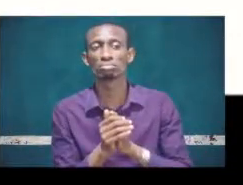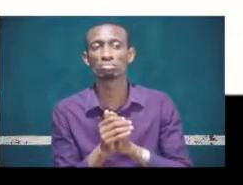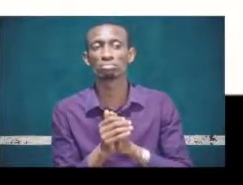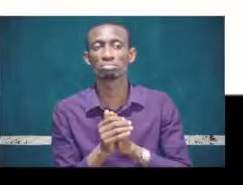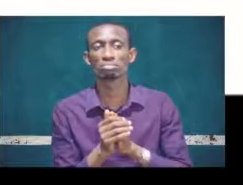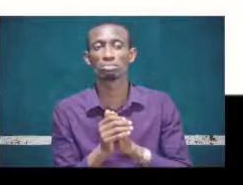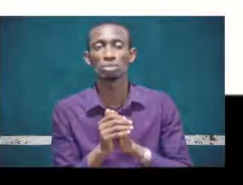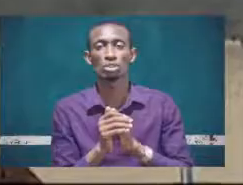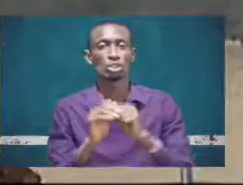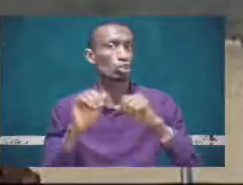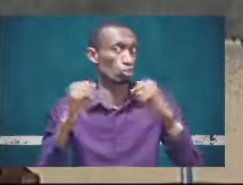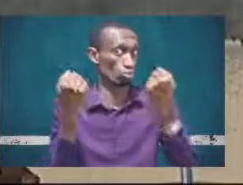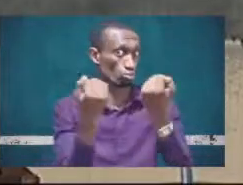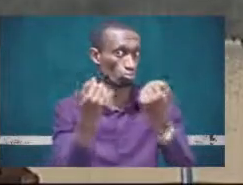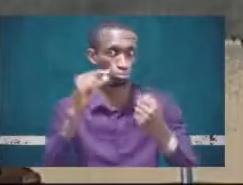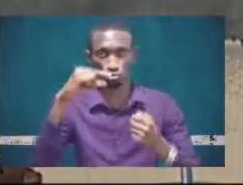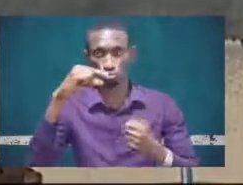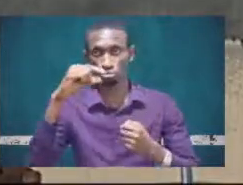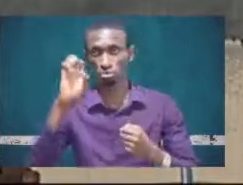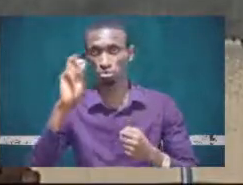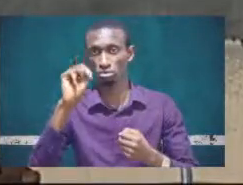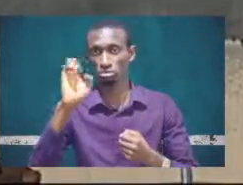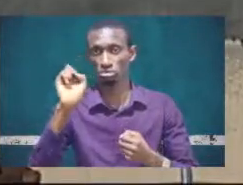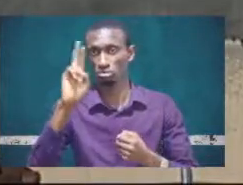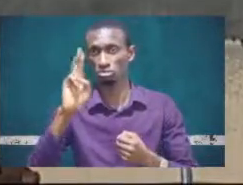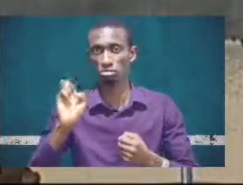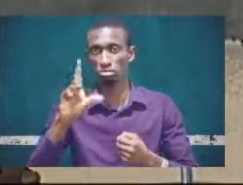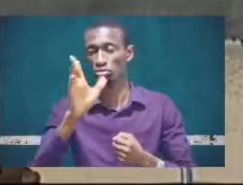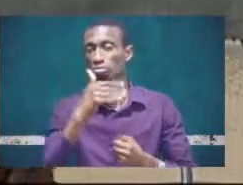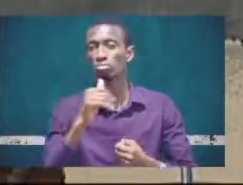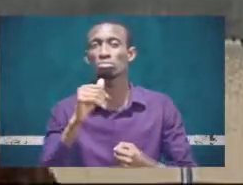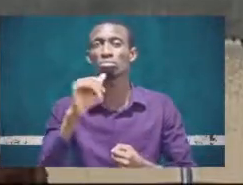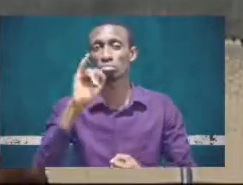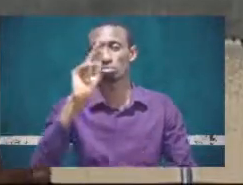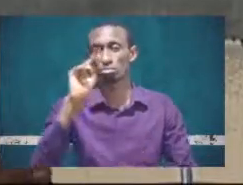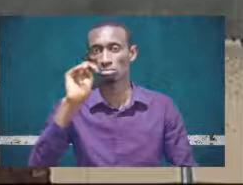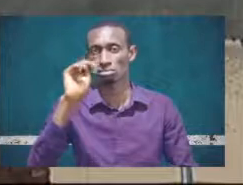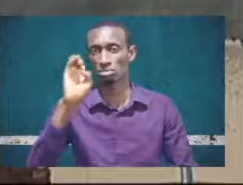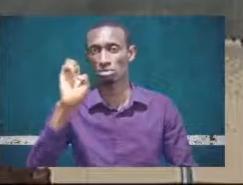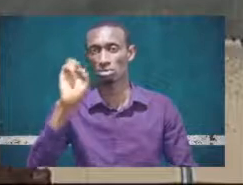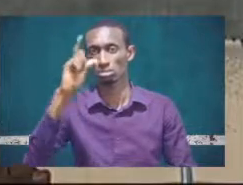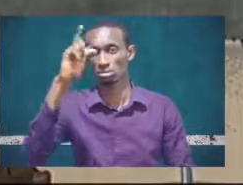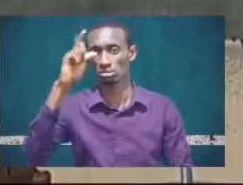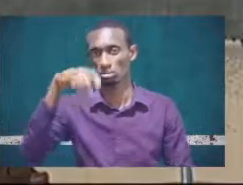solving general inequalities. It means we're going to work on different kinds of inequalities